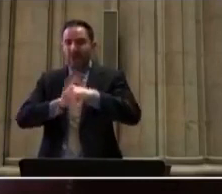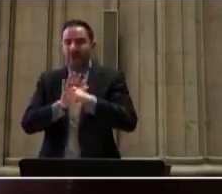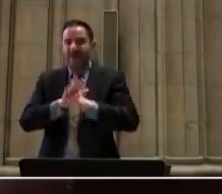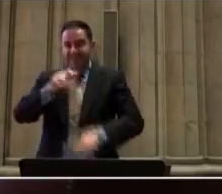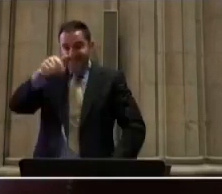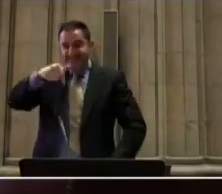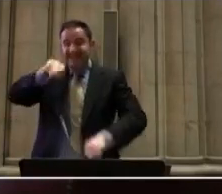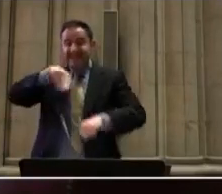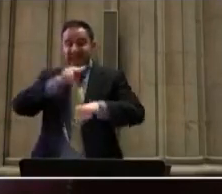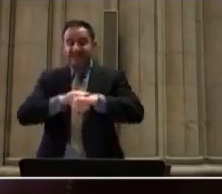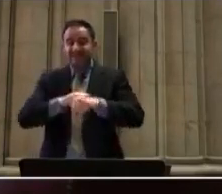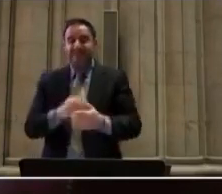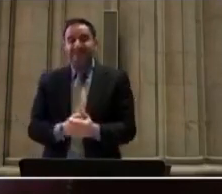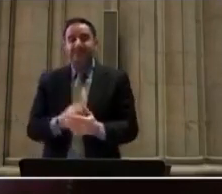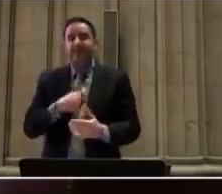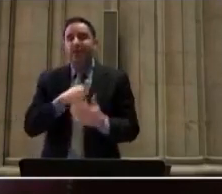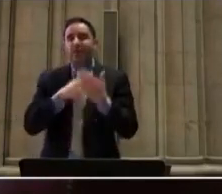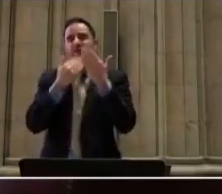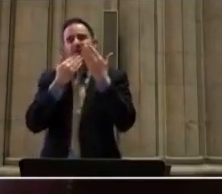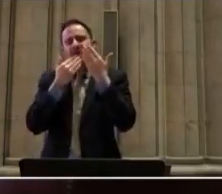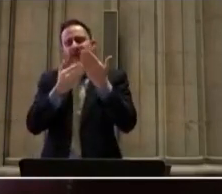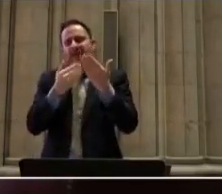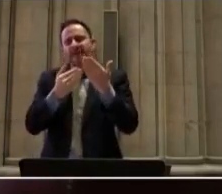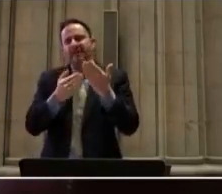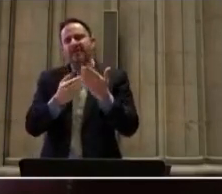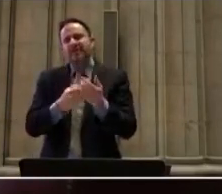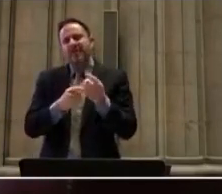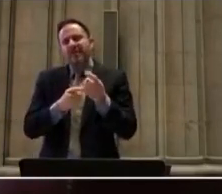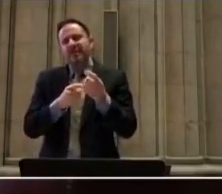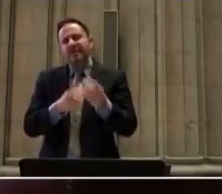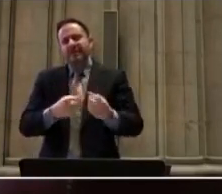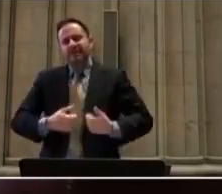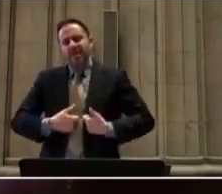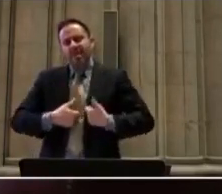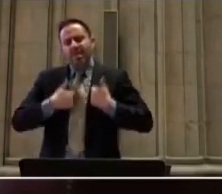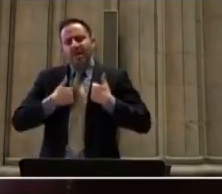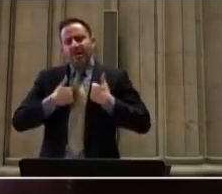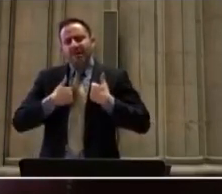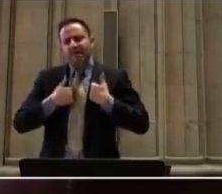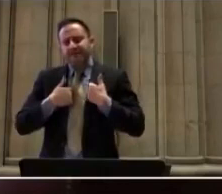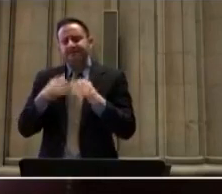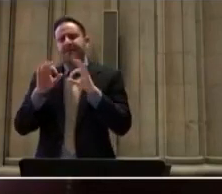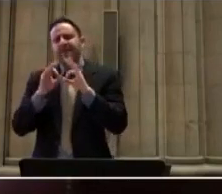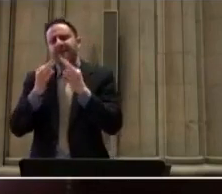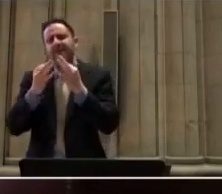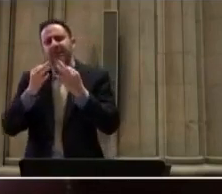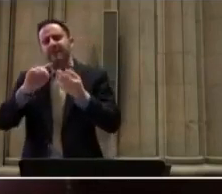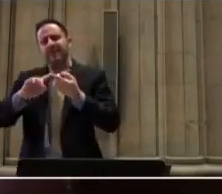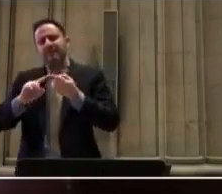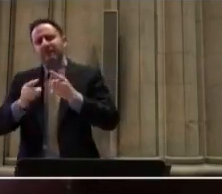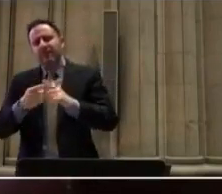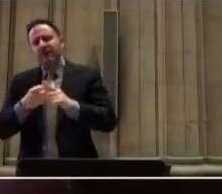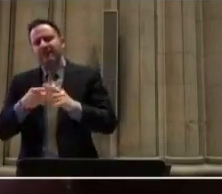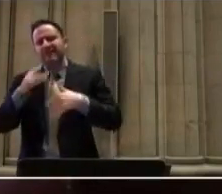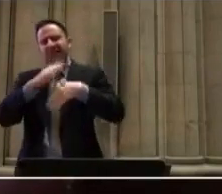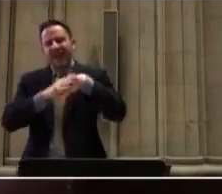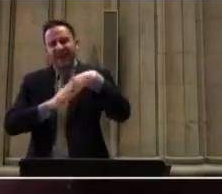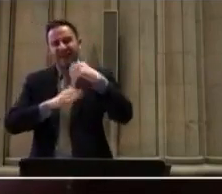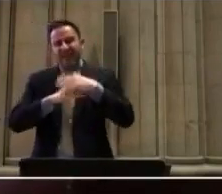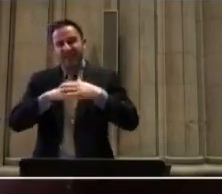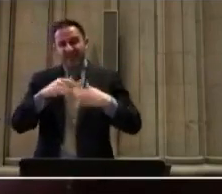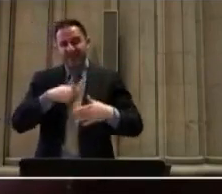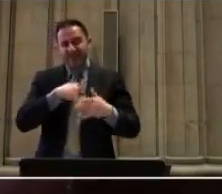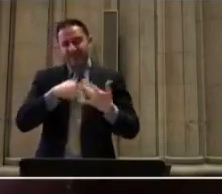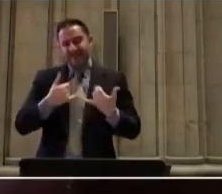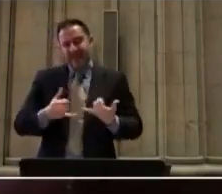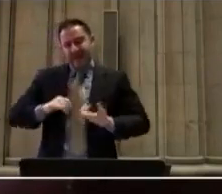nation. We thank you for the gift of their lives among us as family and friends. Comfort us now in our